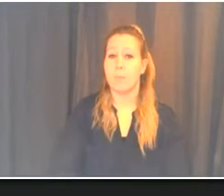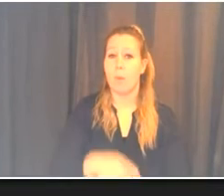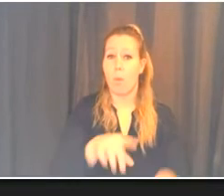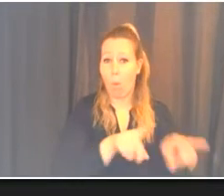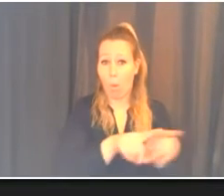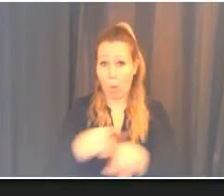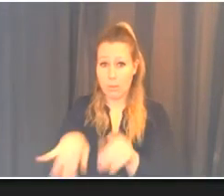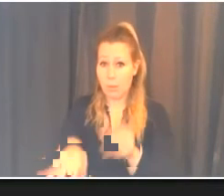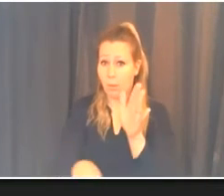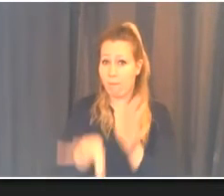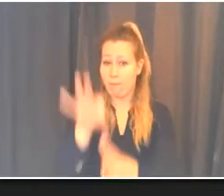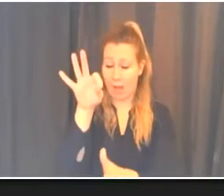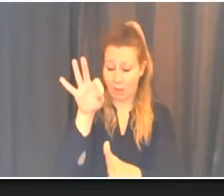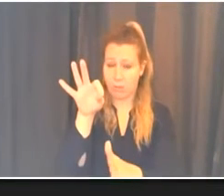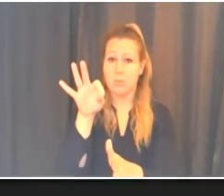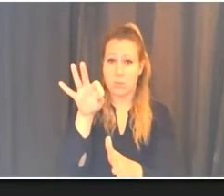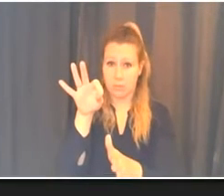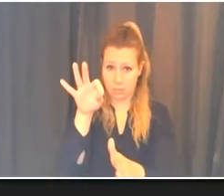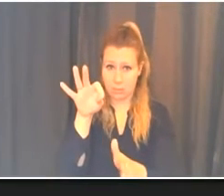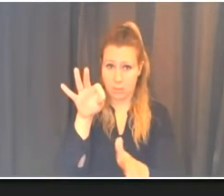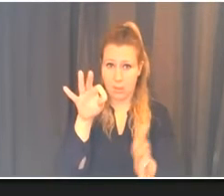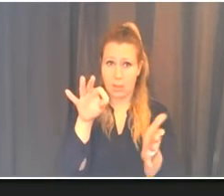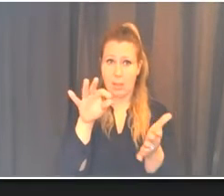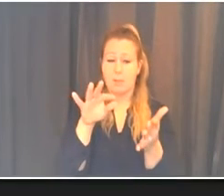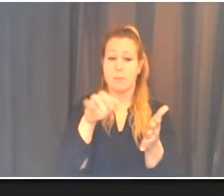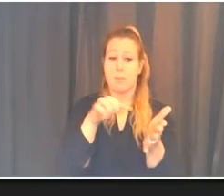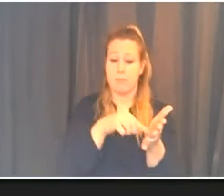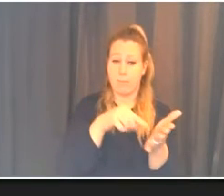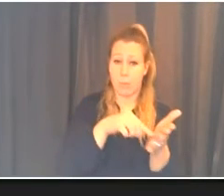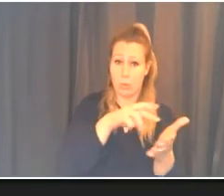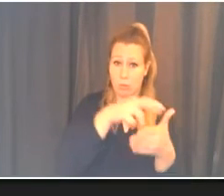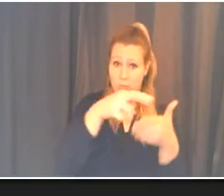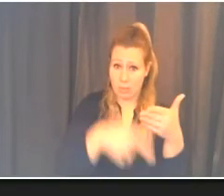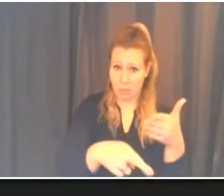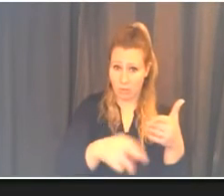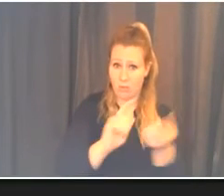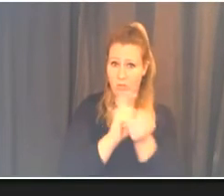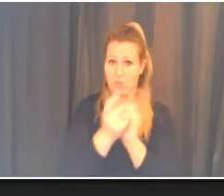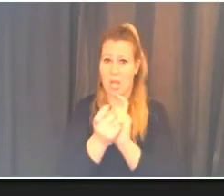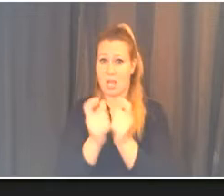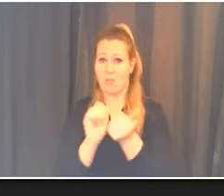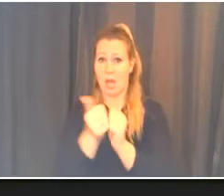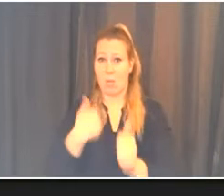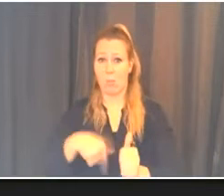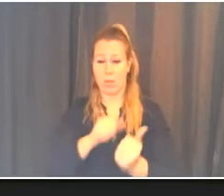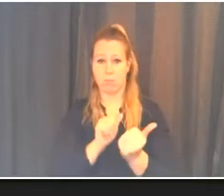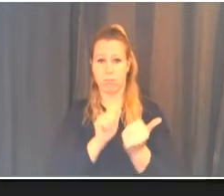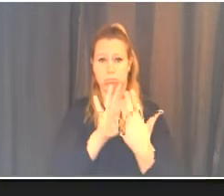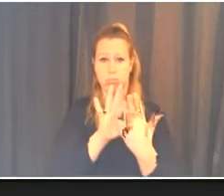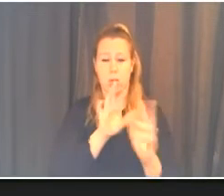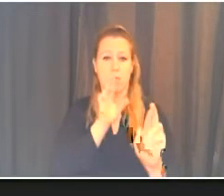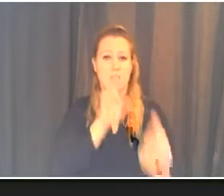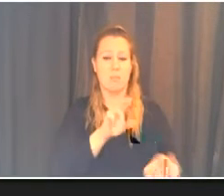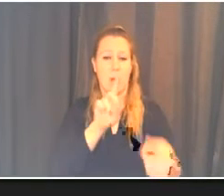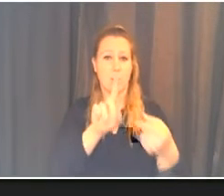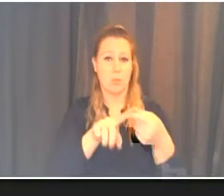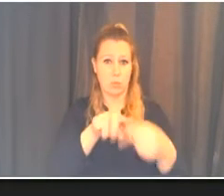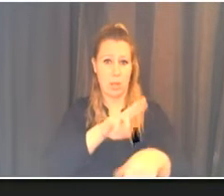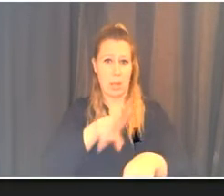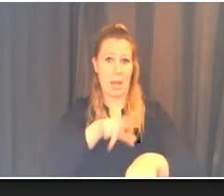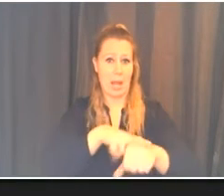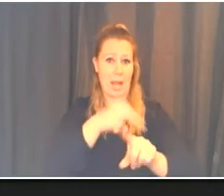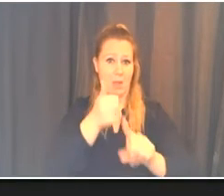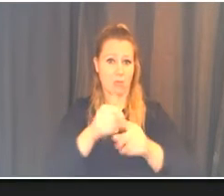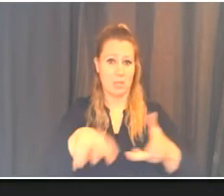populations so that women and men who experience ipv for the first time following a disaster will know where to turn for help and